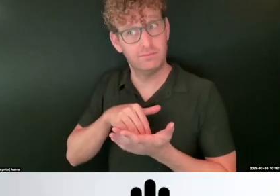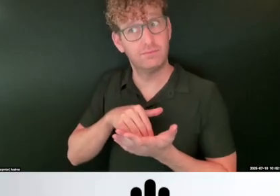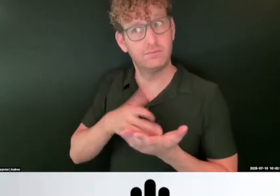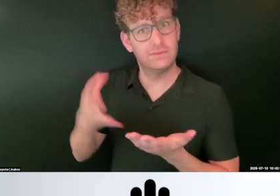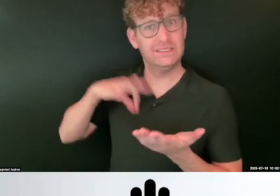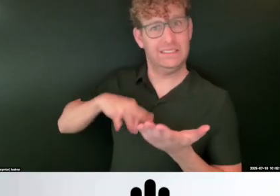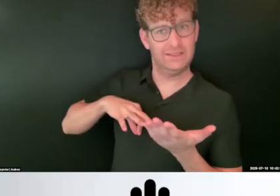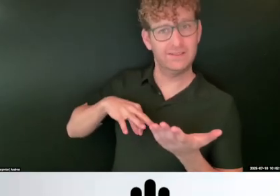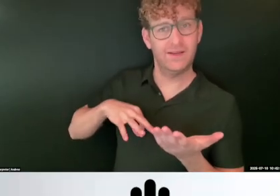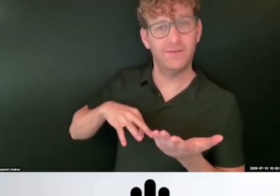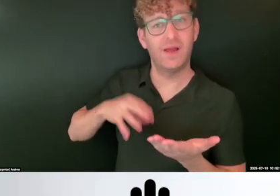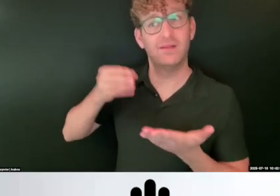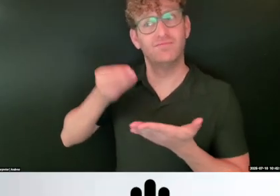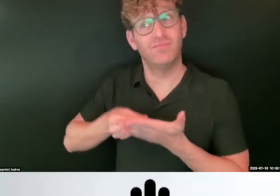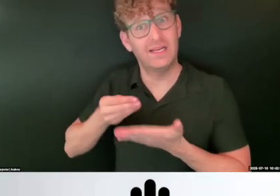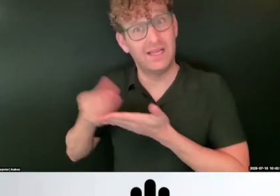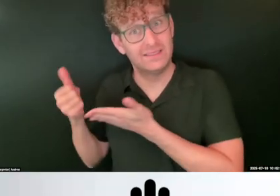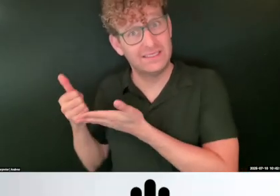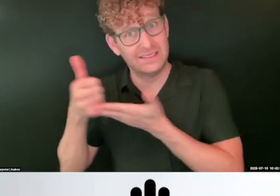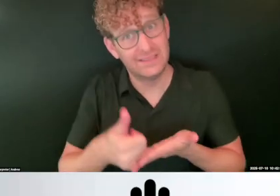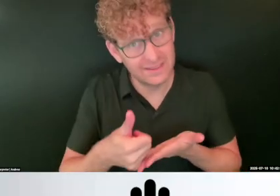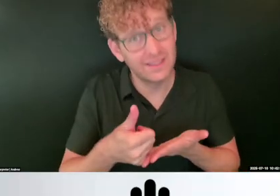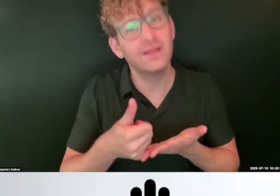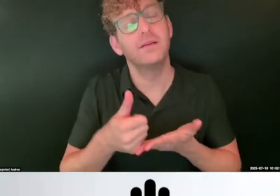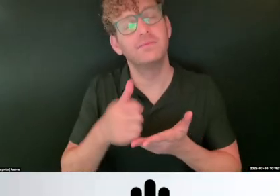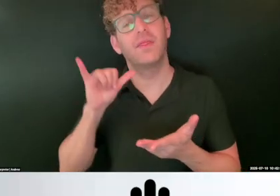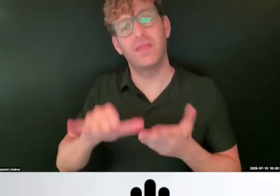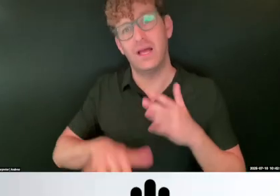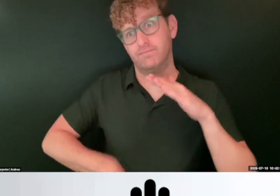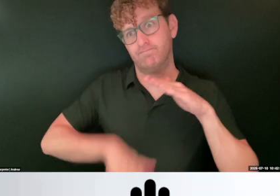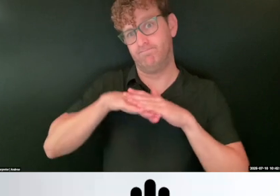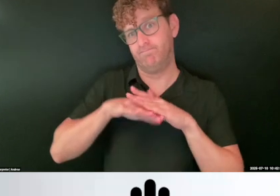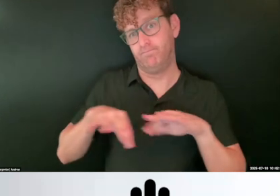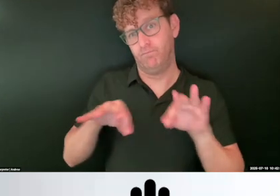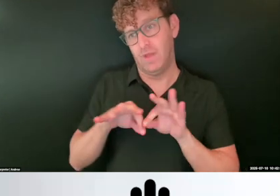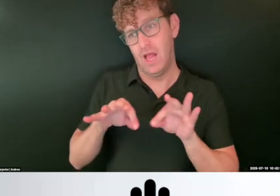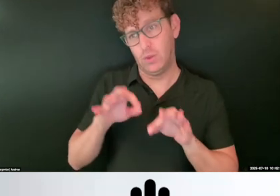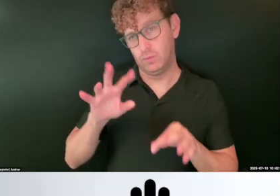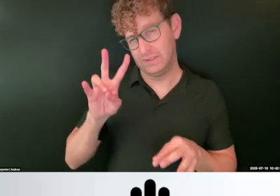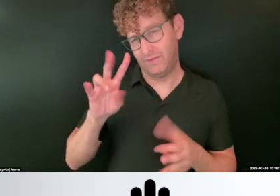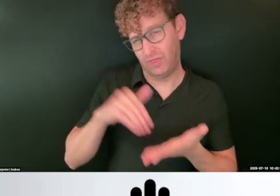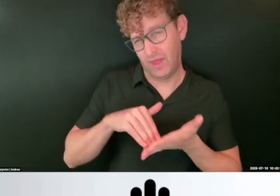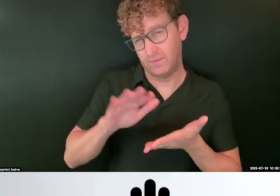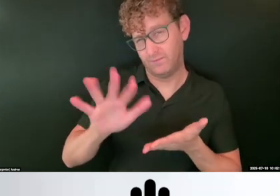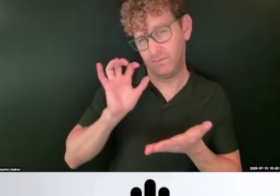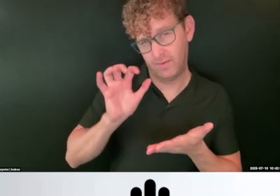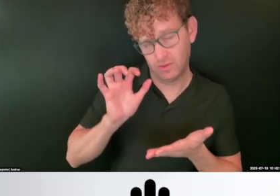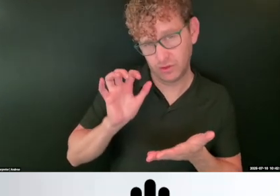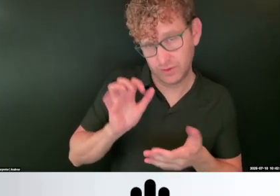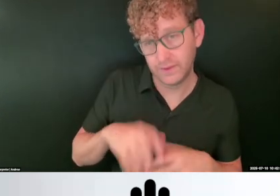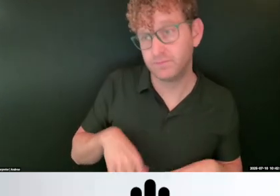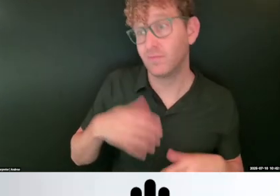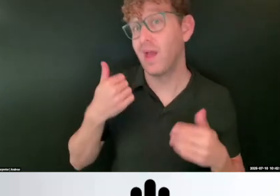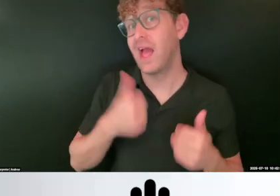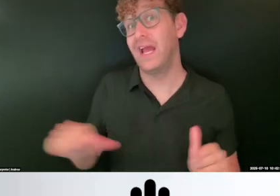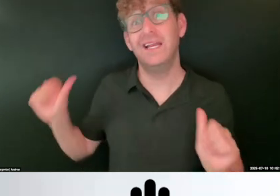a maximum incentive value of $7,500. And so at any point in this application process, an